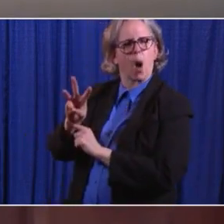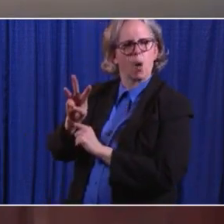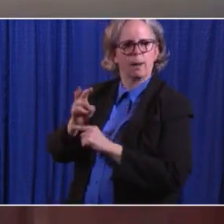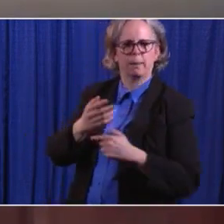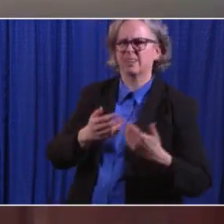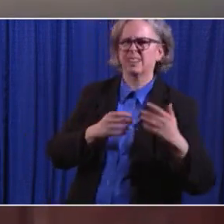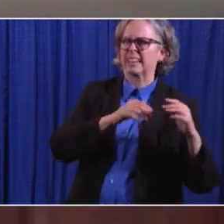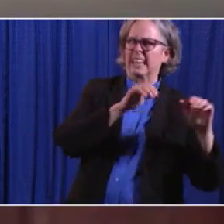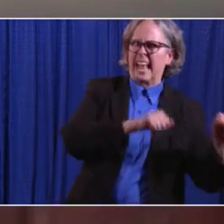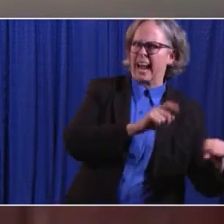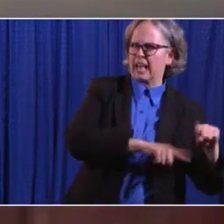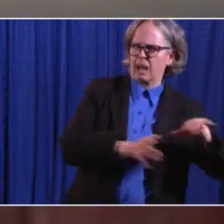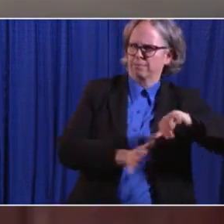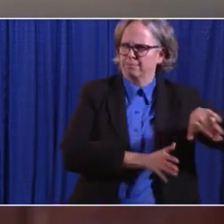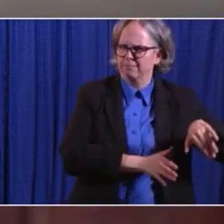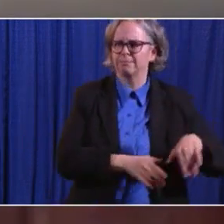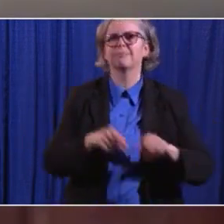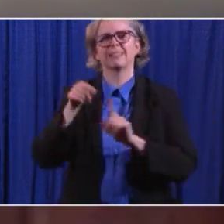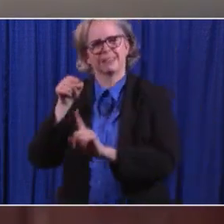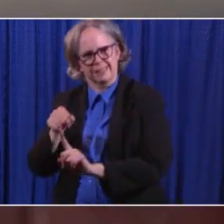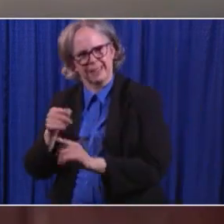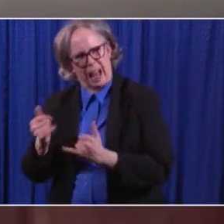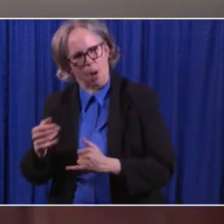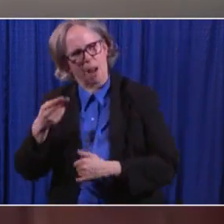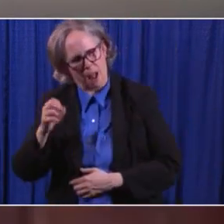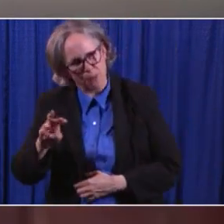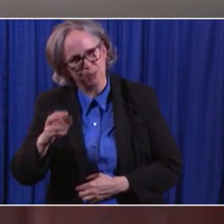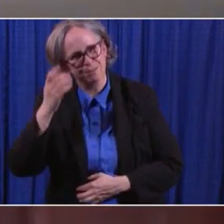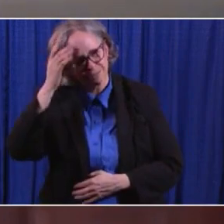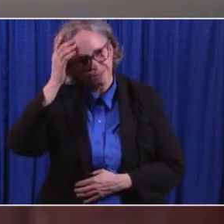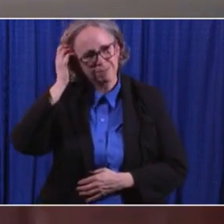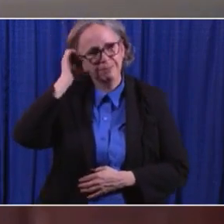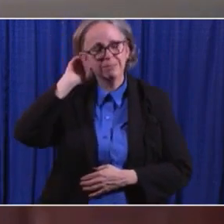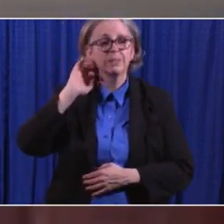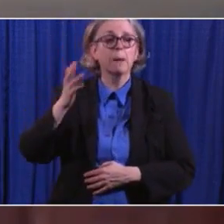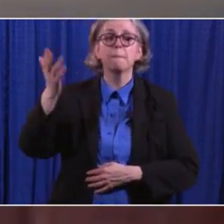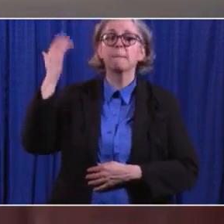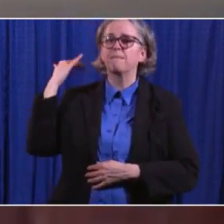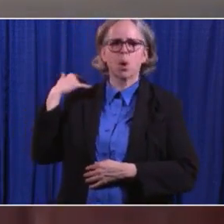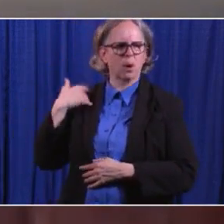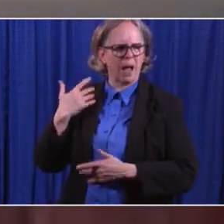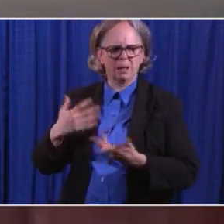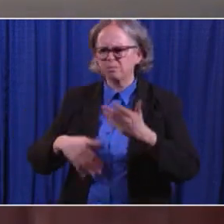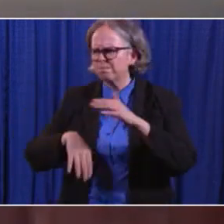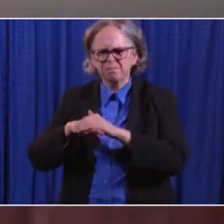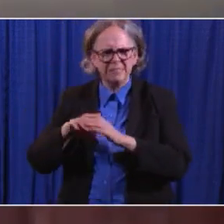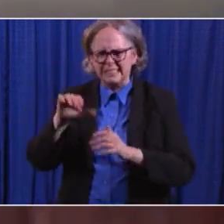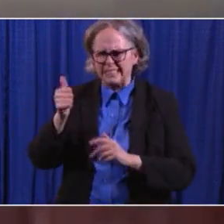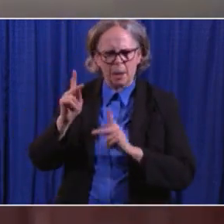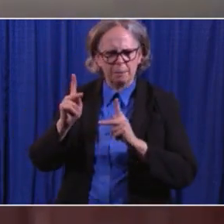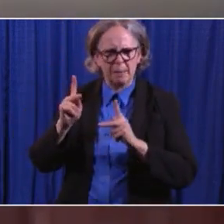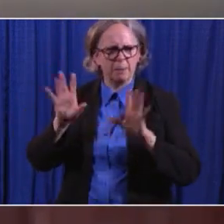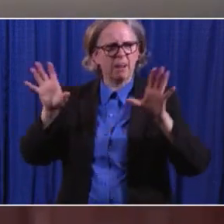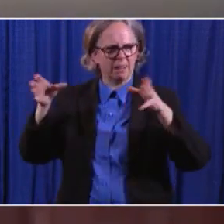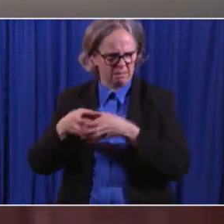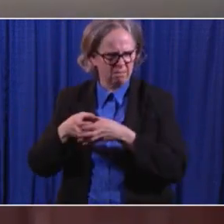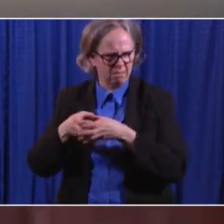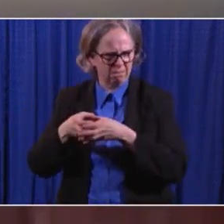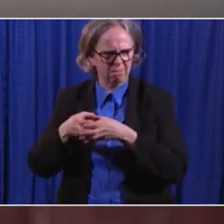certain exceptions. We had a limit on mass gatherings of 10 people. This prohibited things like festivals and parades. What we're saying is those things can